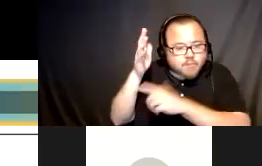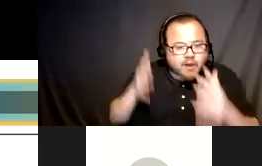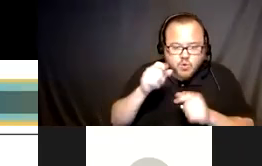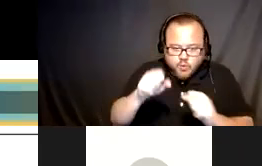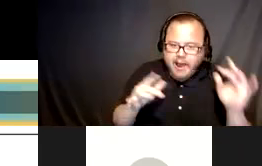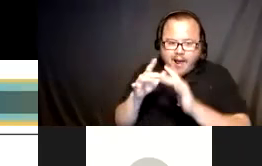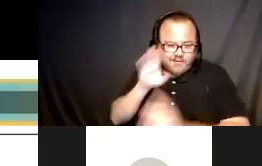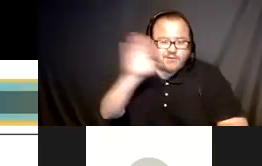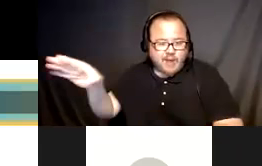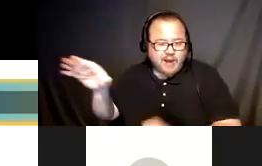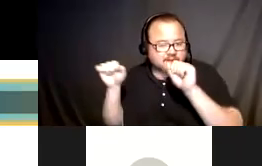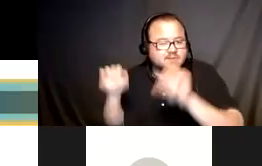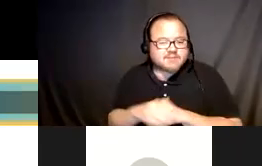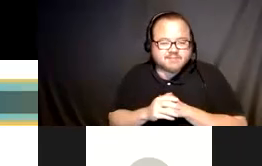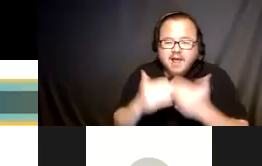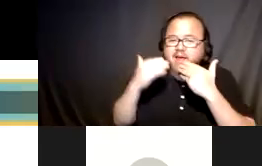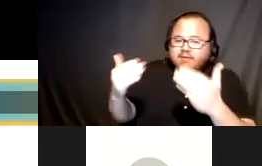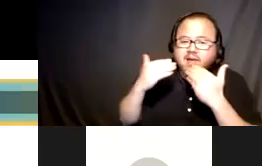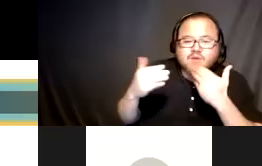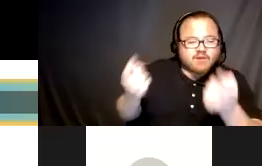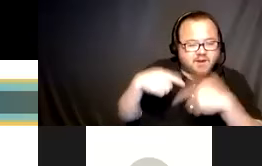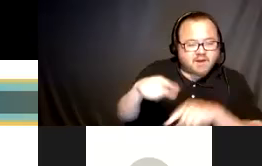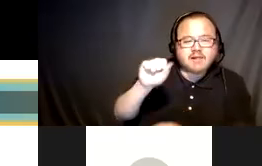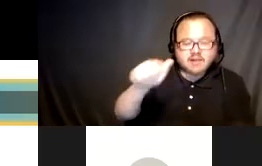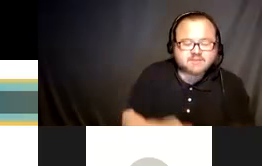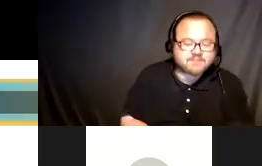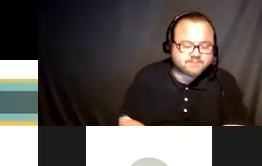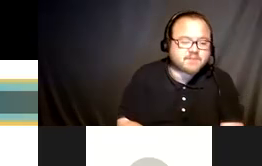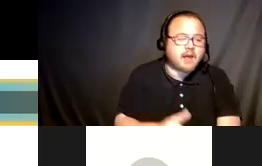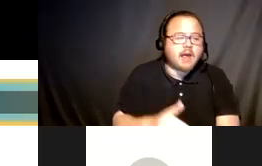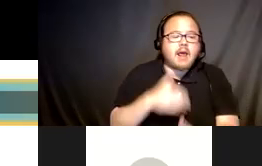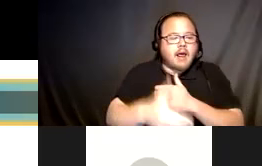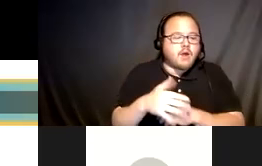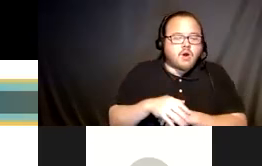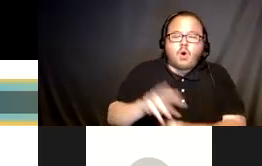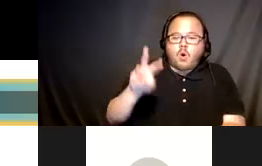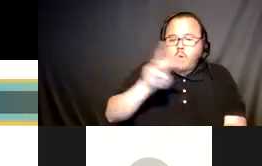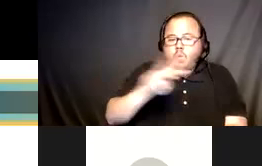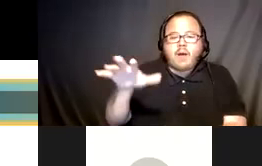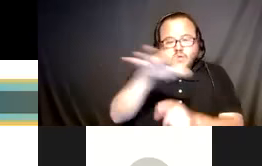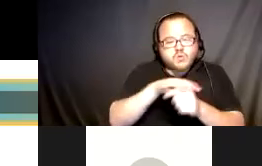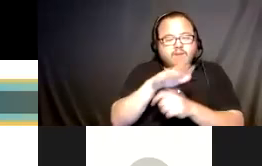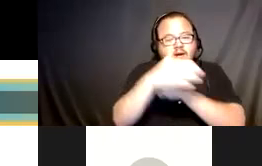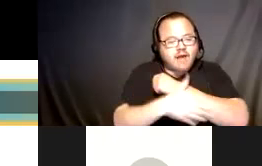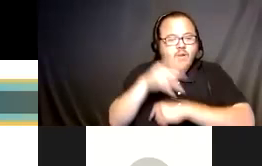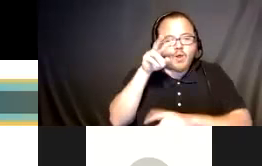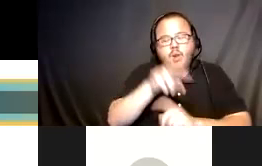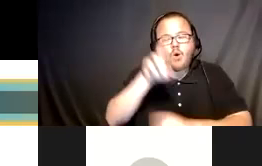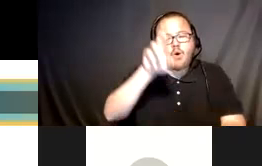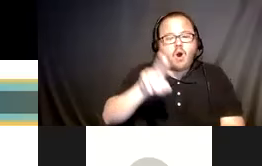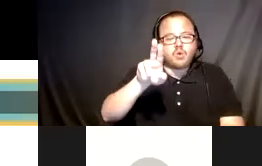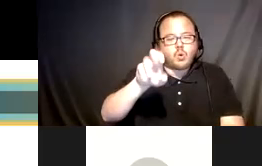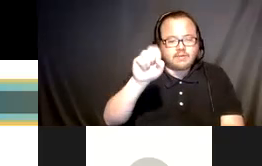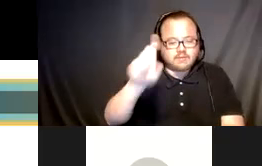them directly. So thank you for being here, Lisa. And so next up, we're going to head to the western region of our county and take a look at Riverside Unified